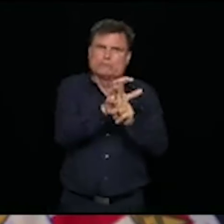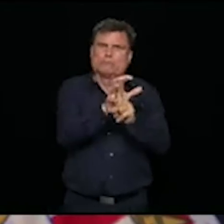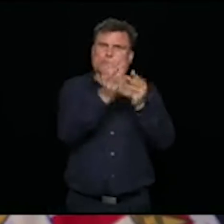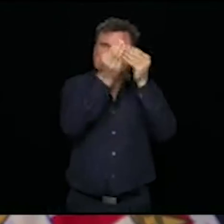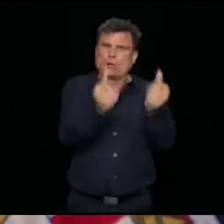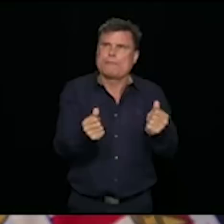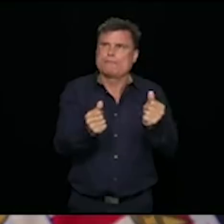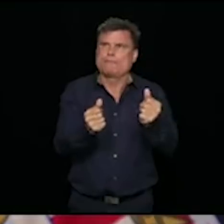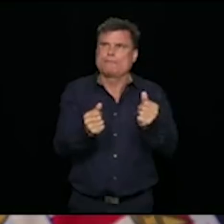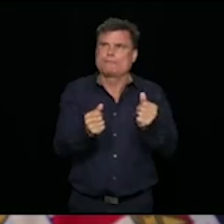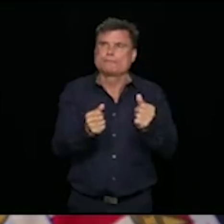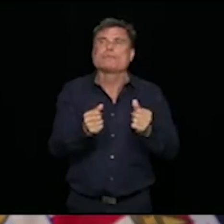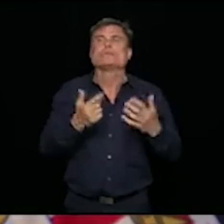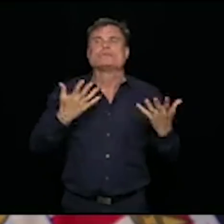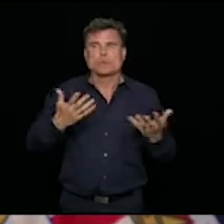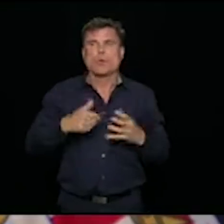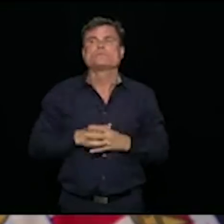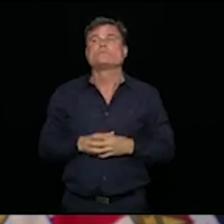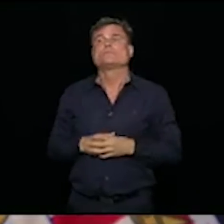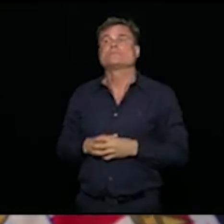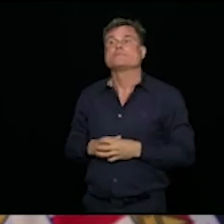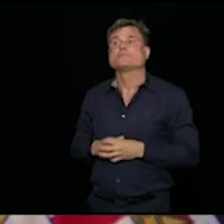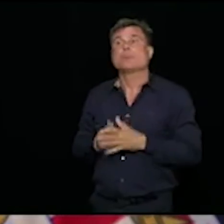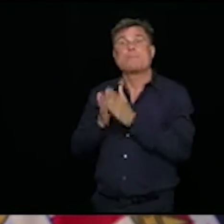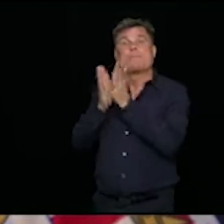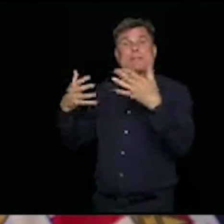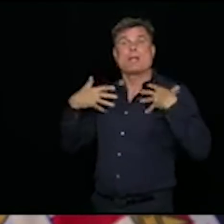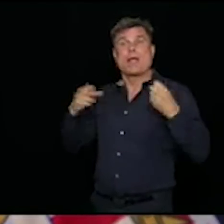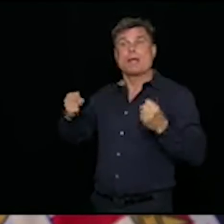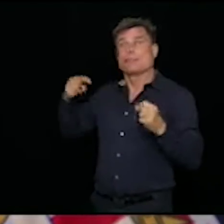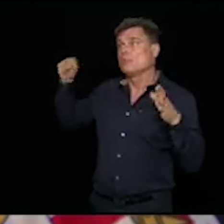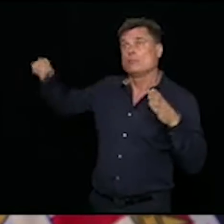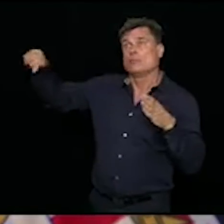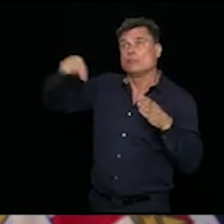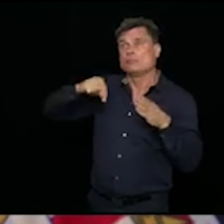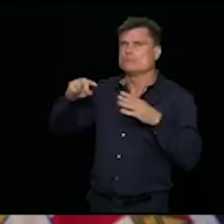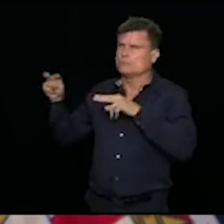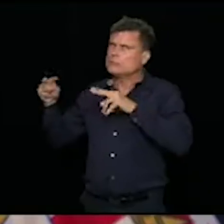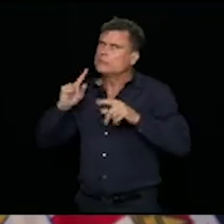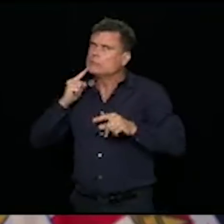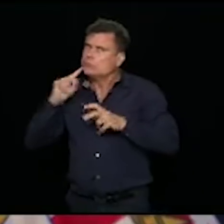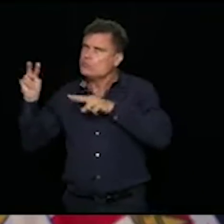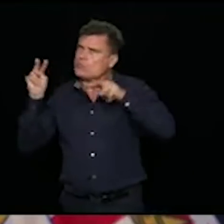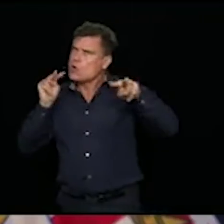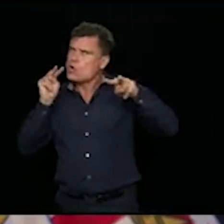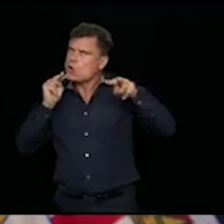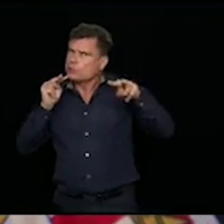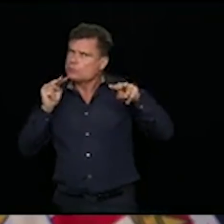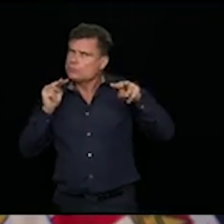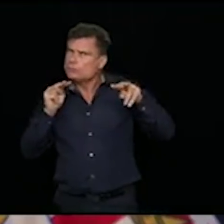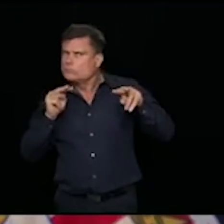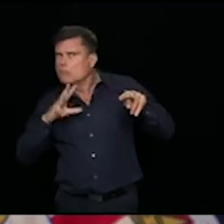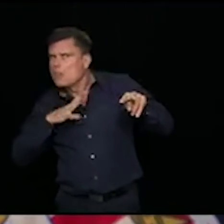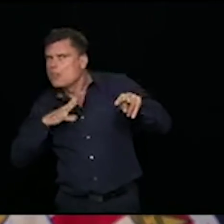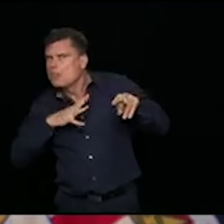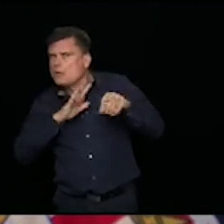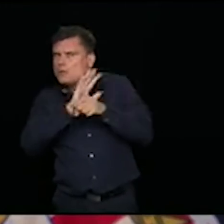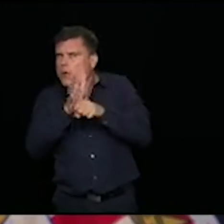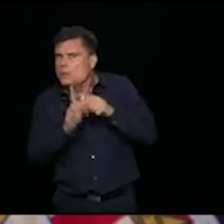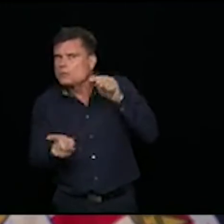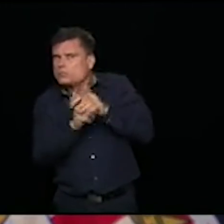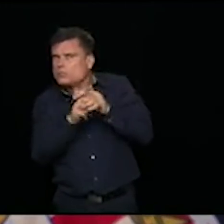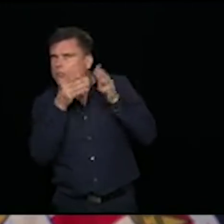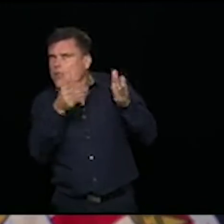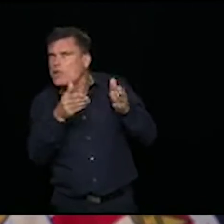school community as needed. This is something all of us in public health take very seriously. We also recognize the